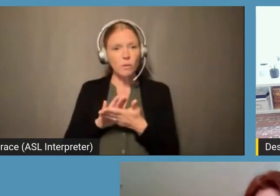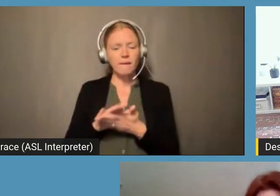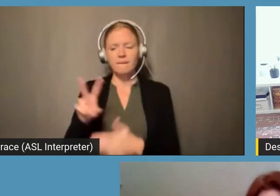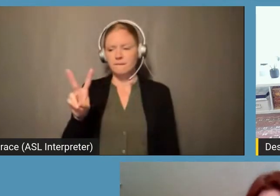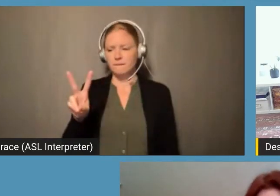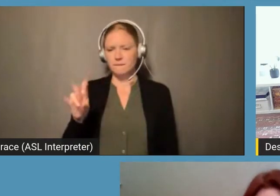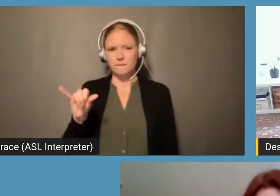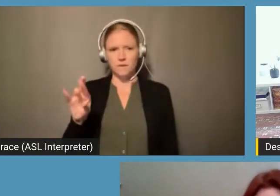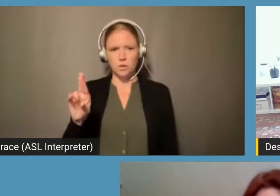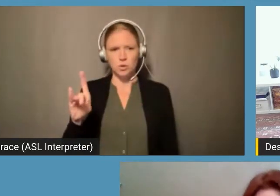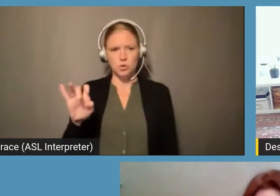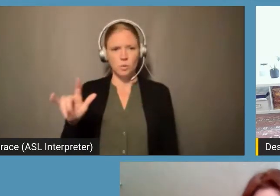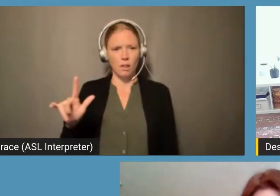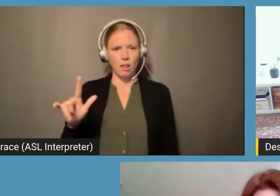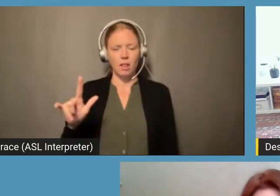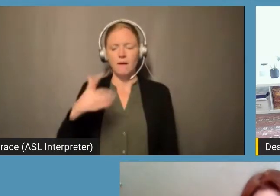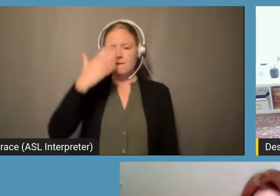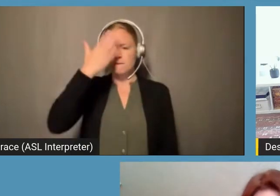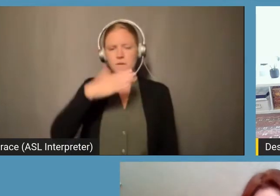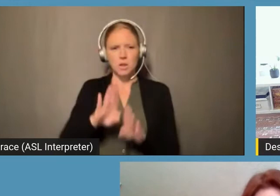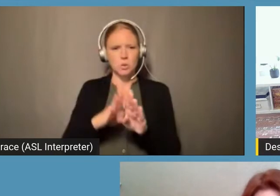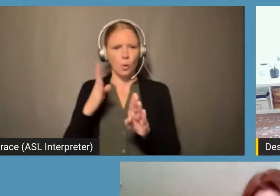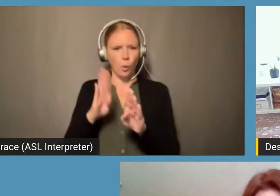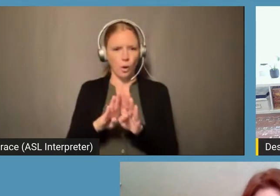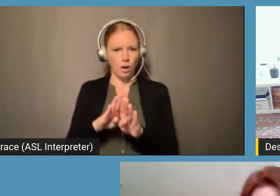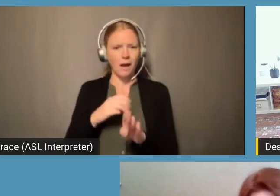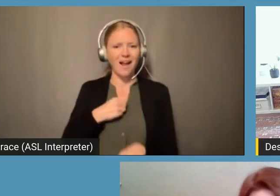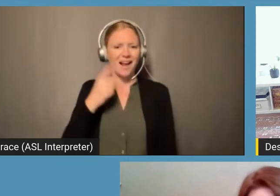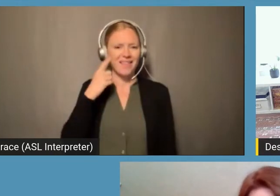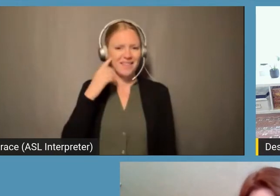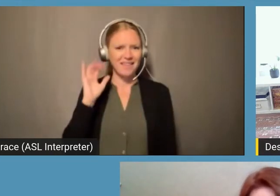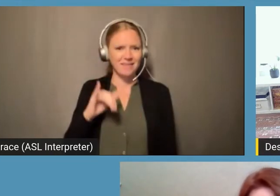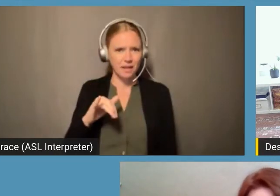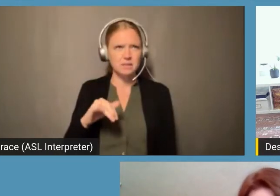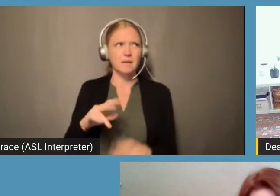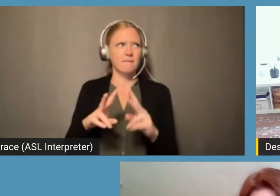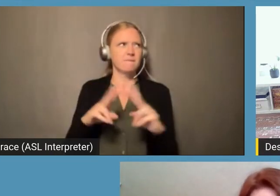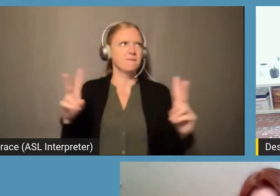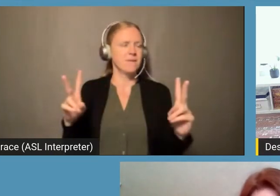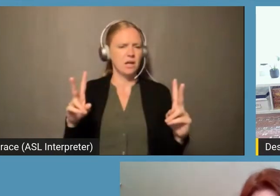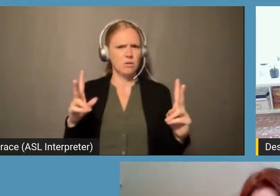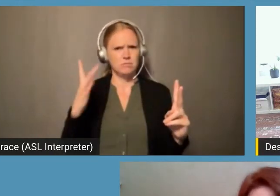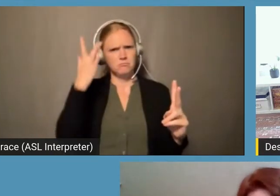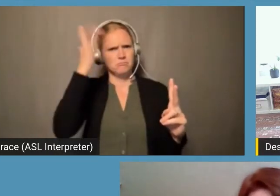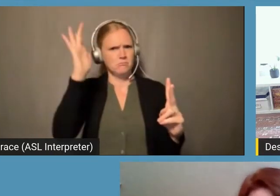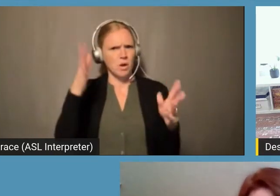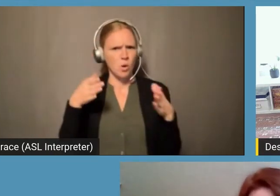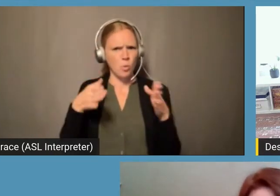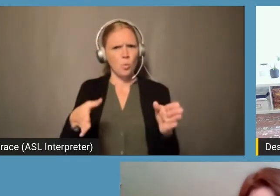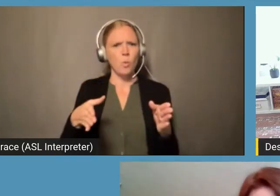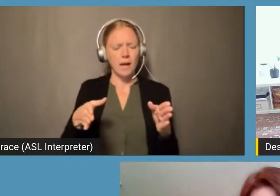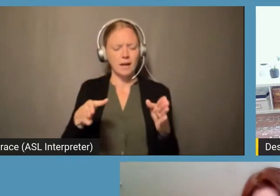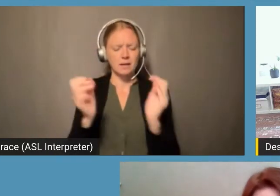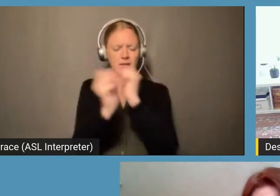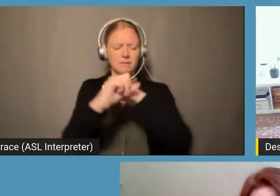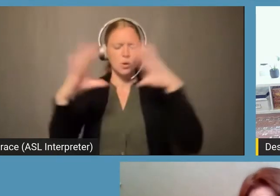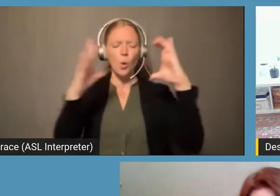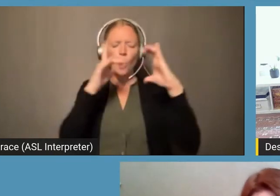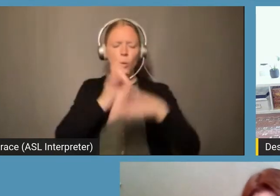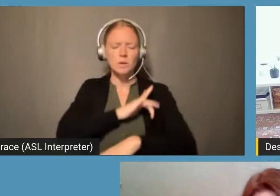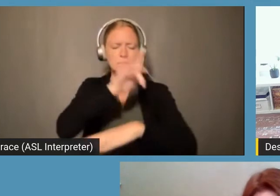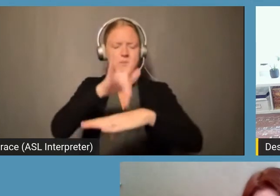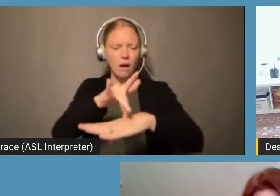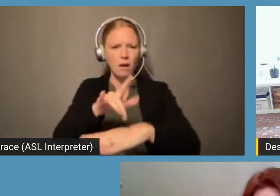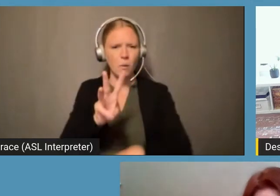mean, it's really, I think that's just a very practical, helpful way to frame who's coming to our websites and what